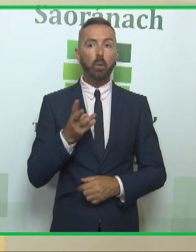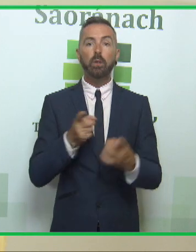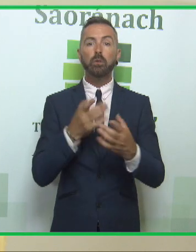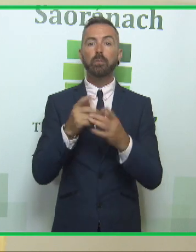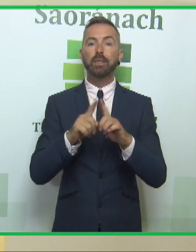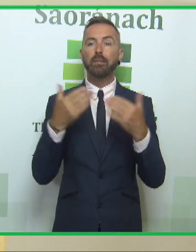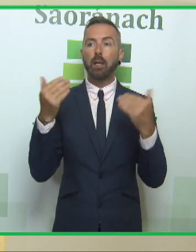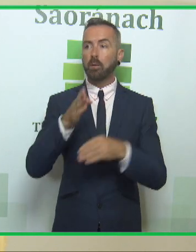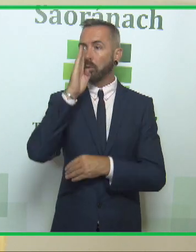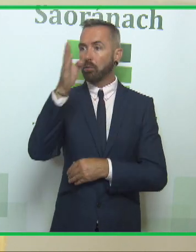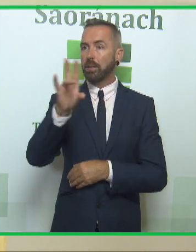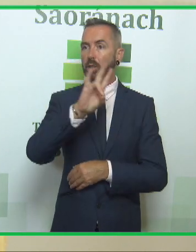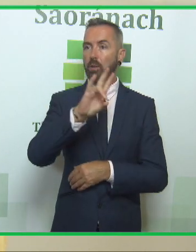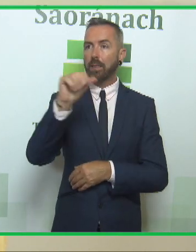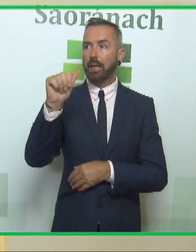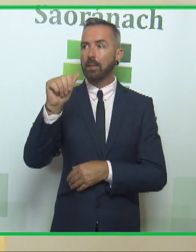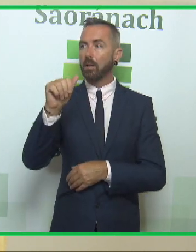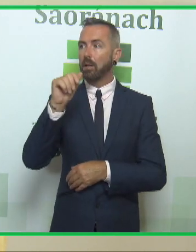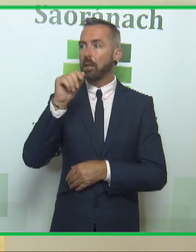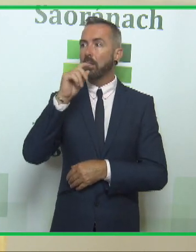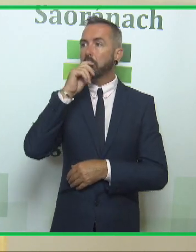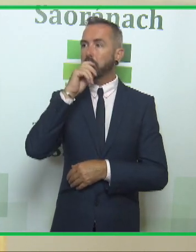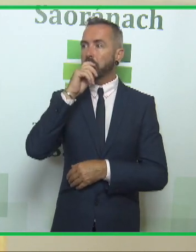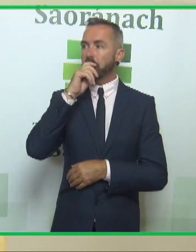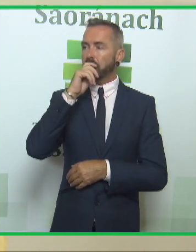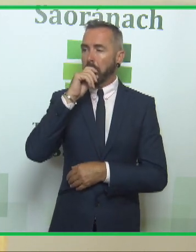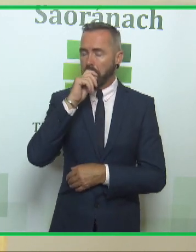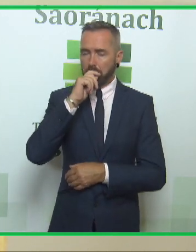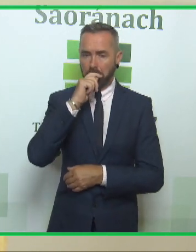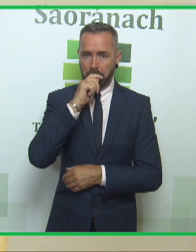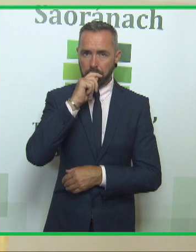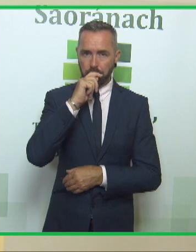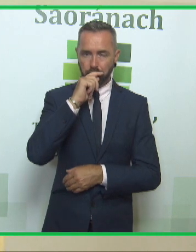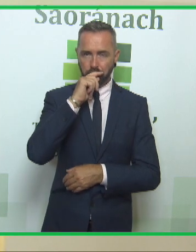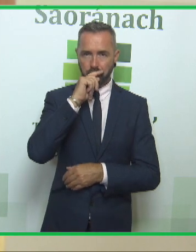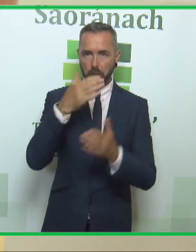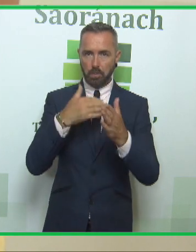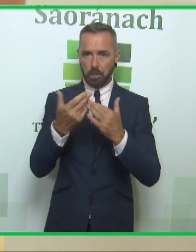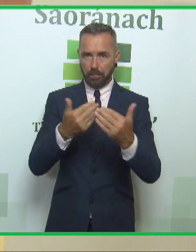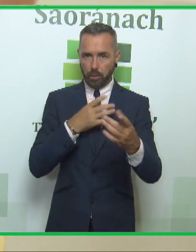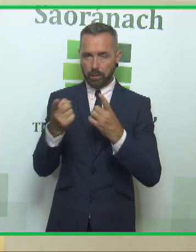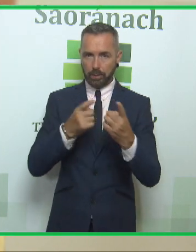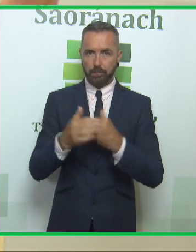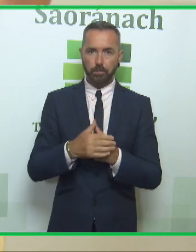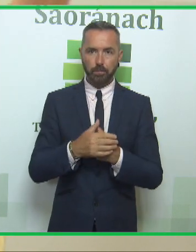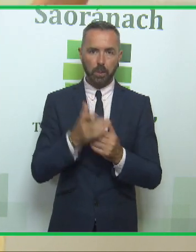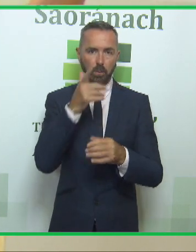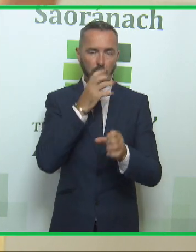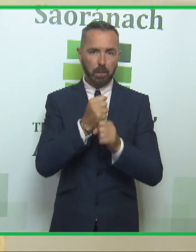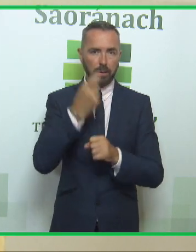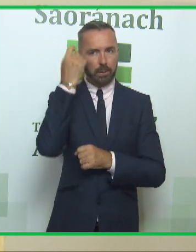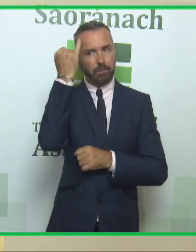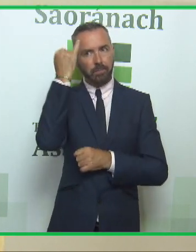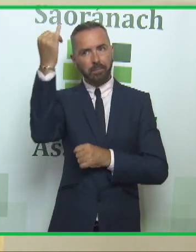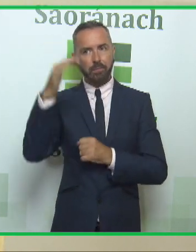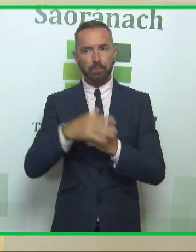questions ready. But before I do, Jo-Hanna, I just want to ask you, as a business journalist, I'm very interested in that concept of recovery capital, both